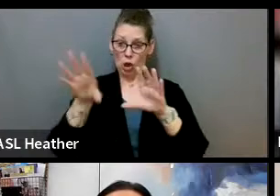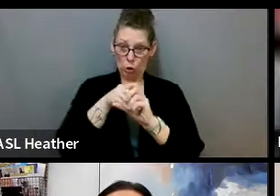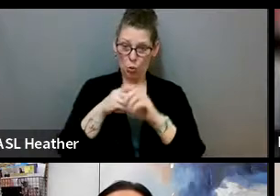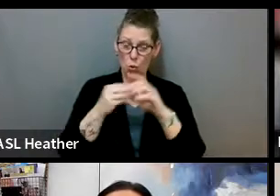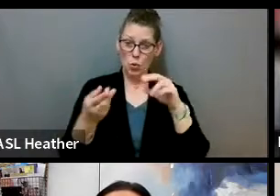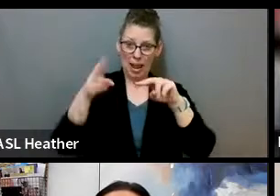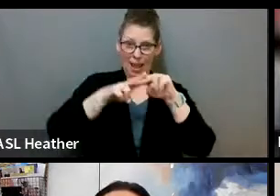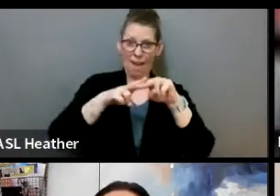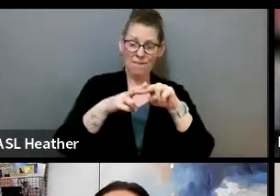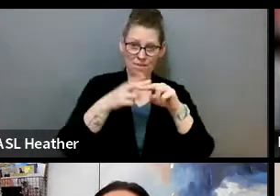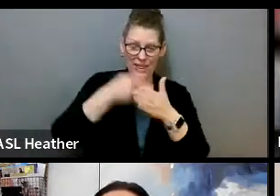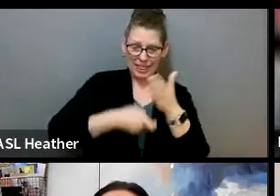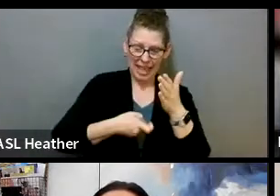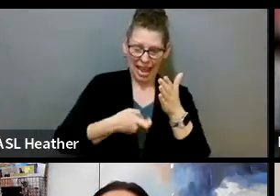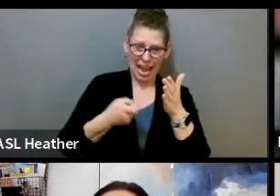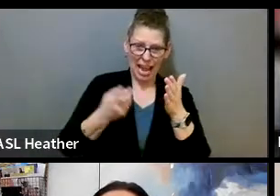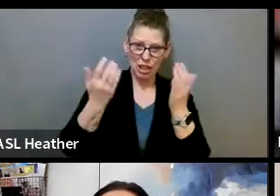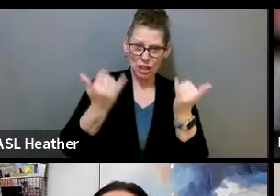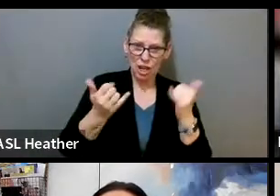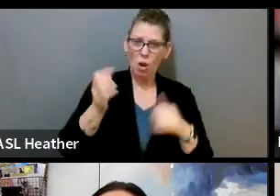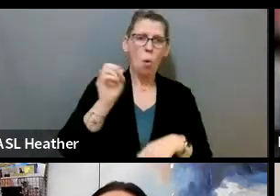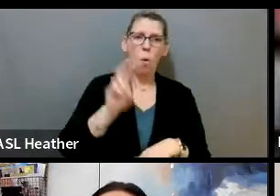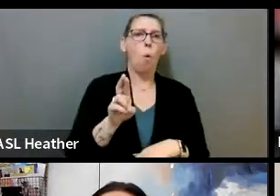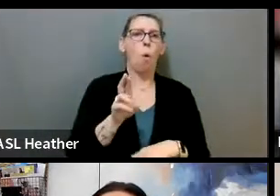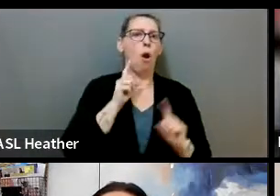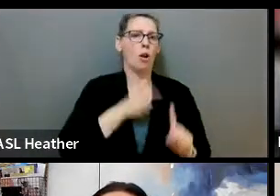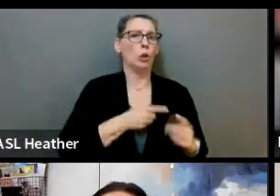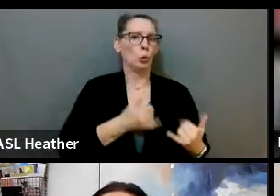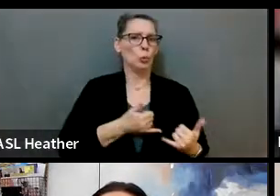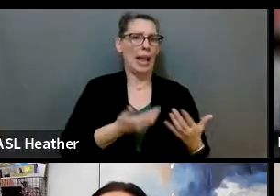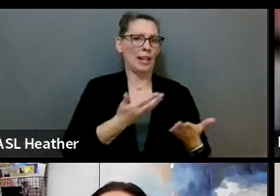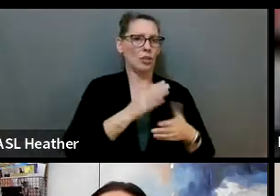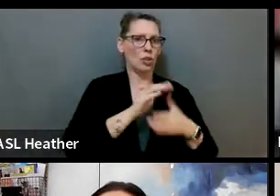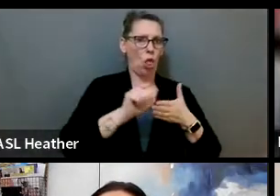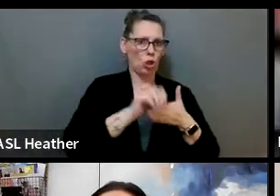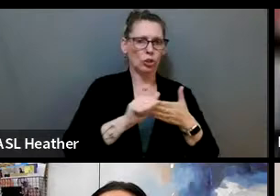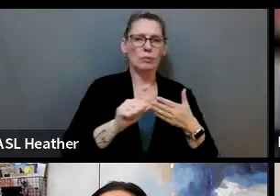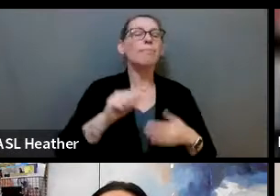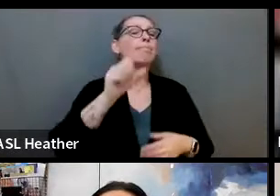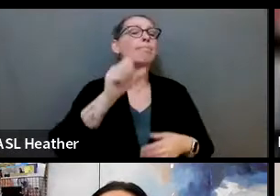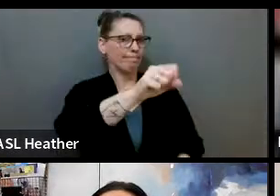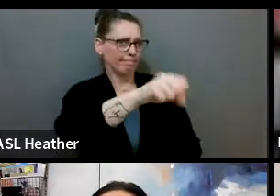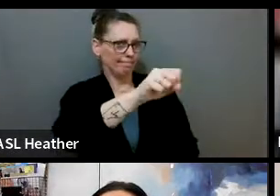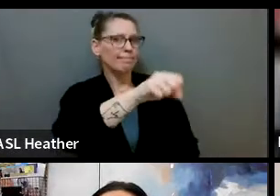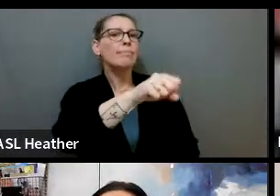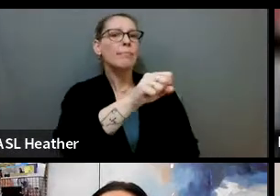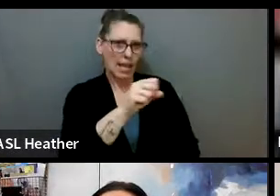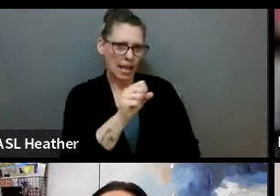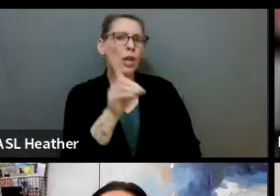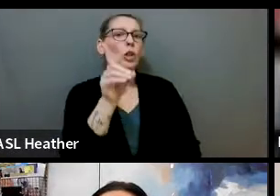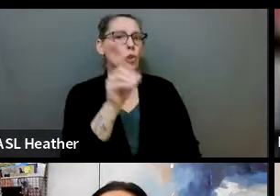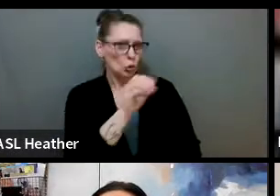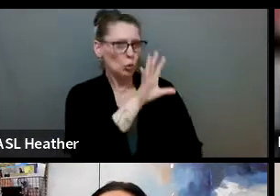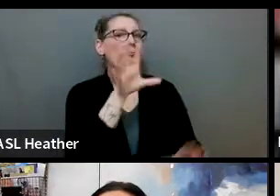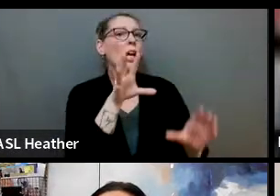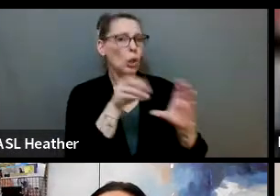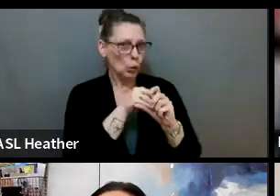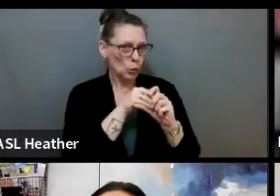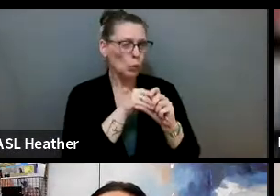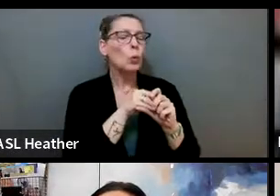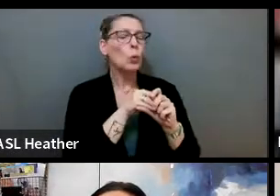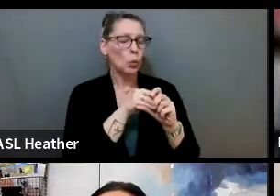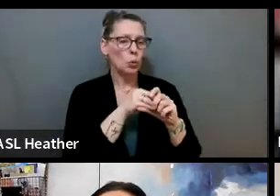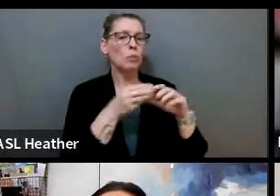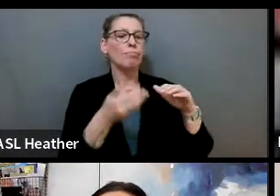are estimates not including inflation, or just today dollars? They do, and they do include inflation and escalation.